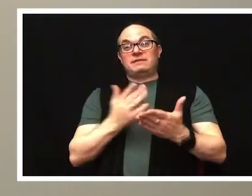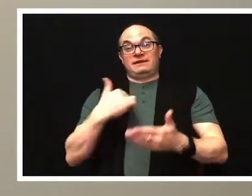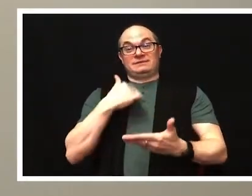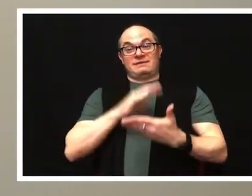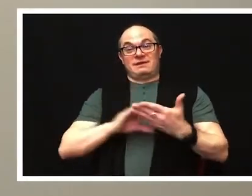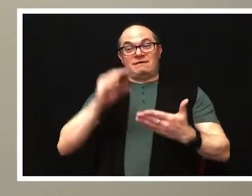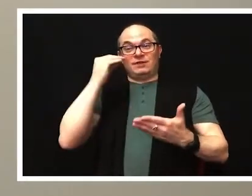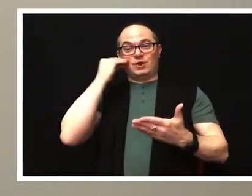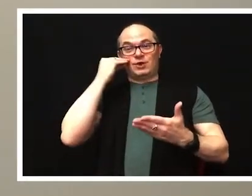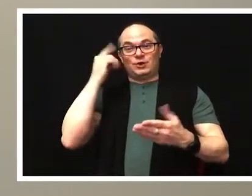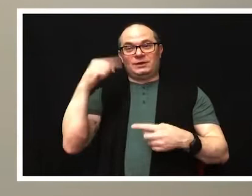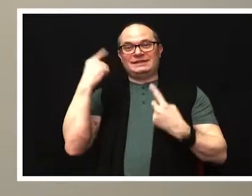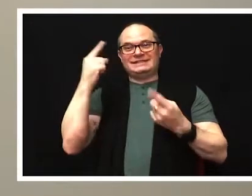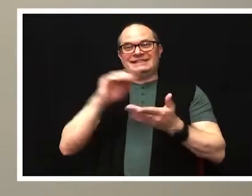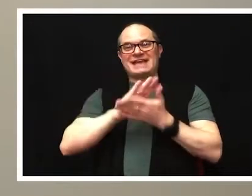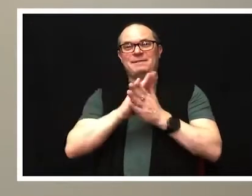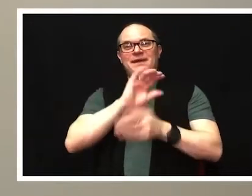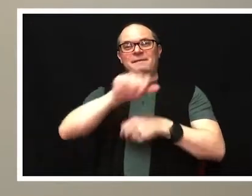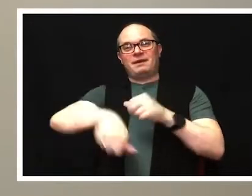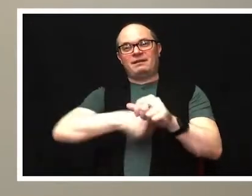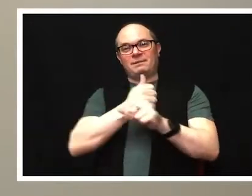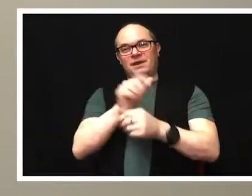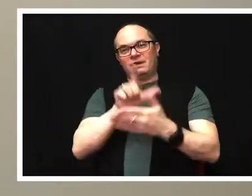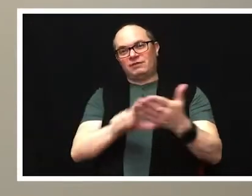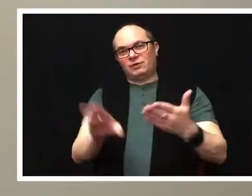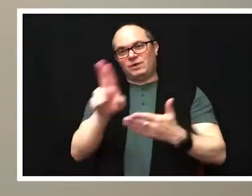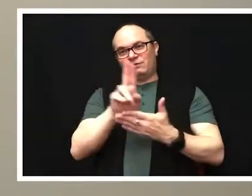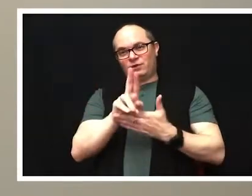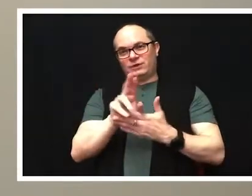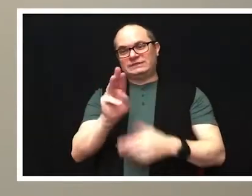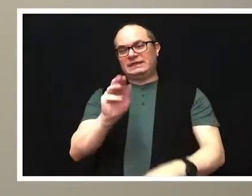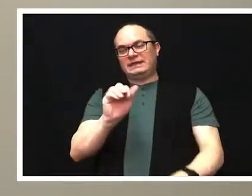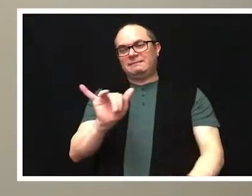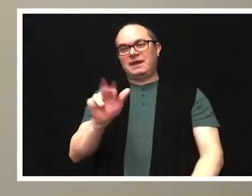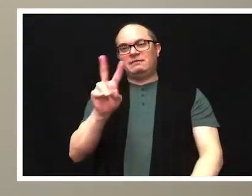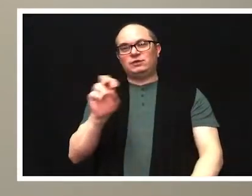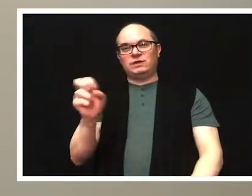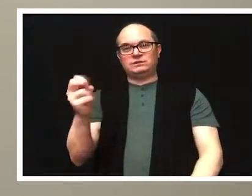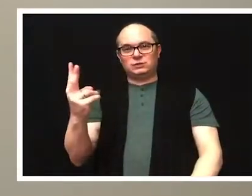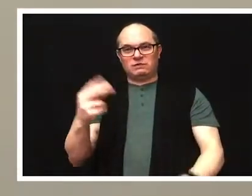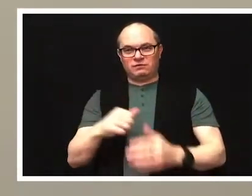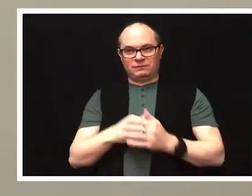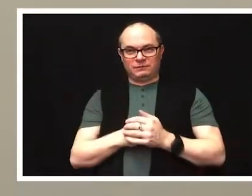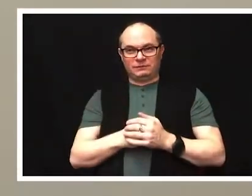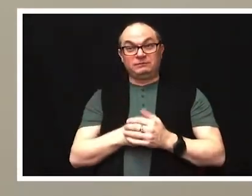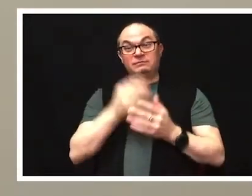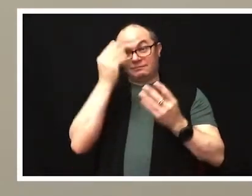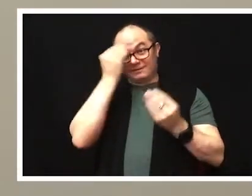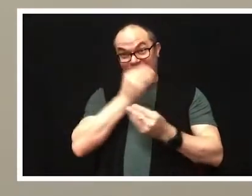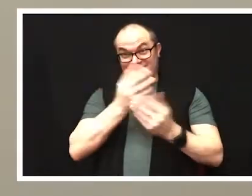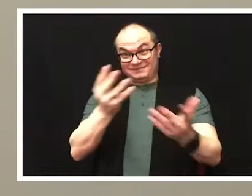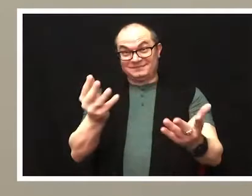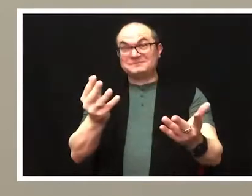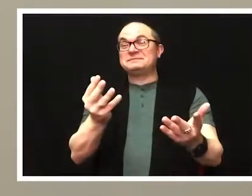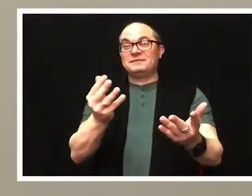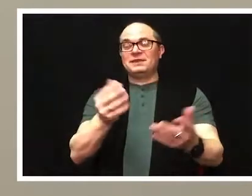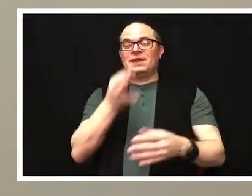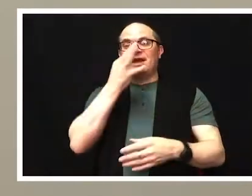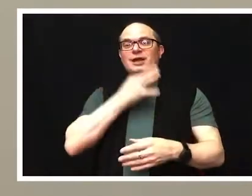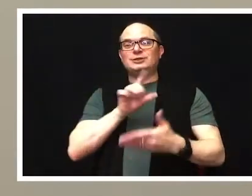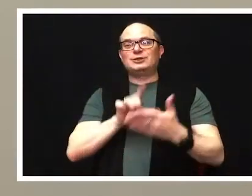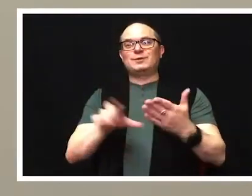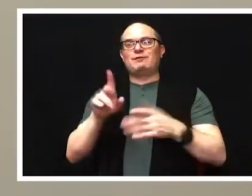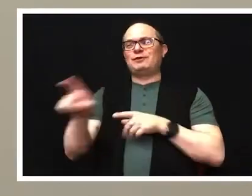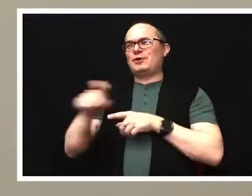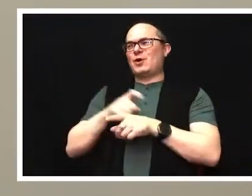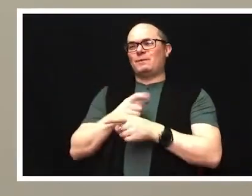things that I've learned since becoming an alumni of Lamar University in May of 2012. I have to tell you, as soon as